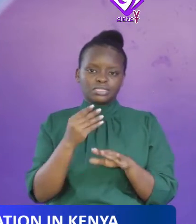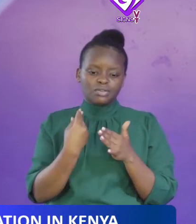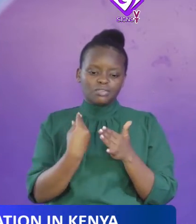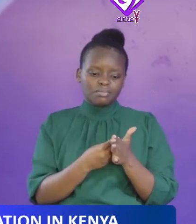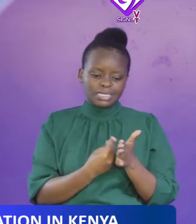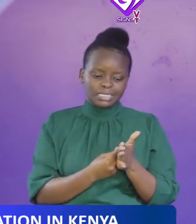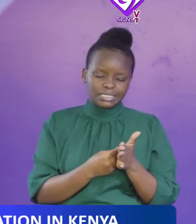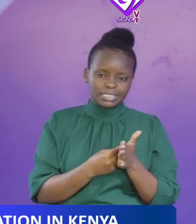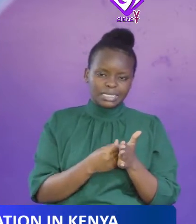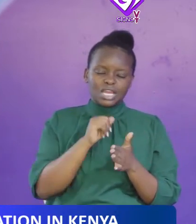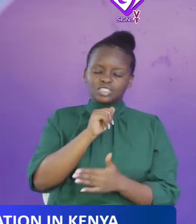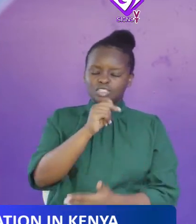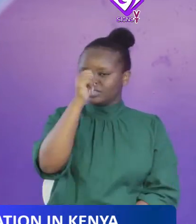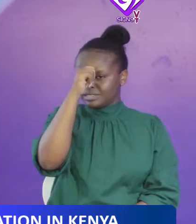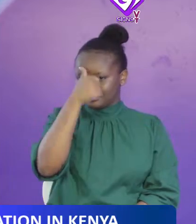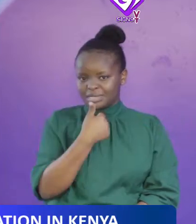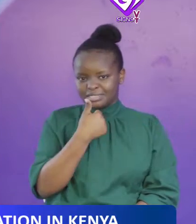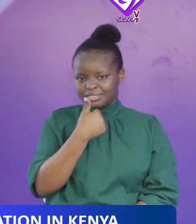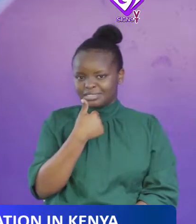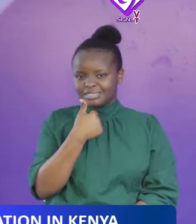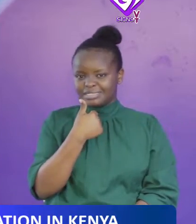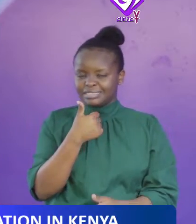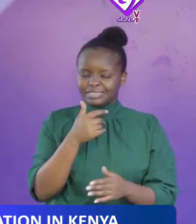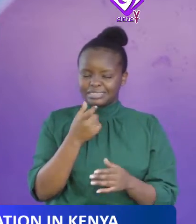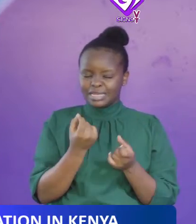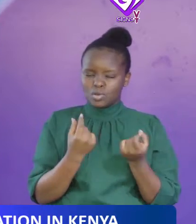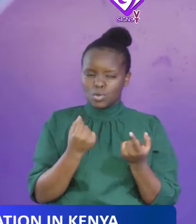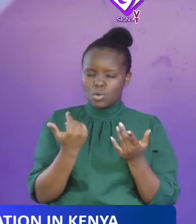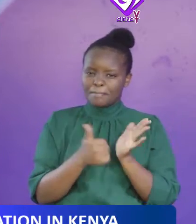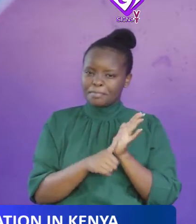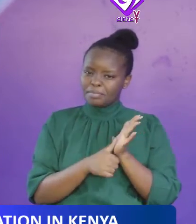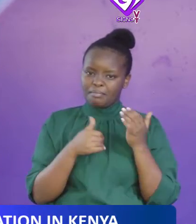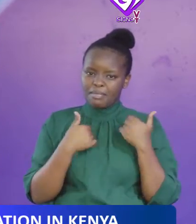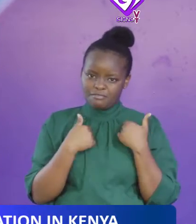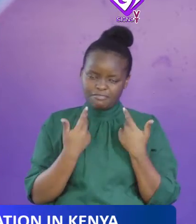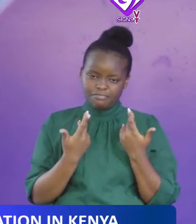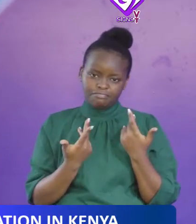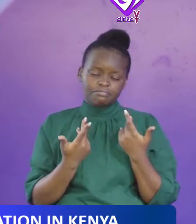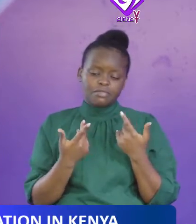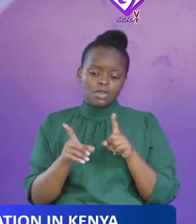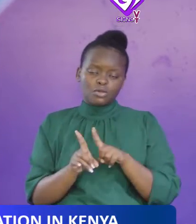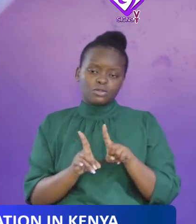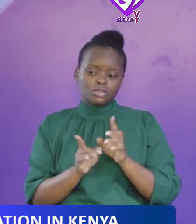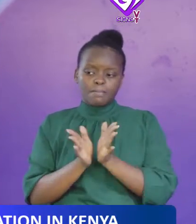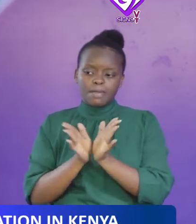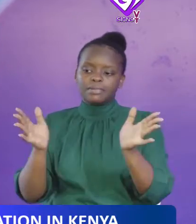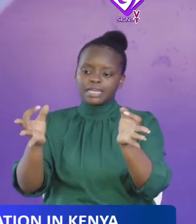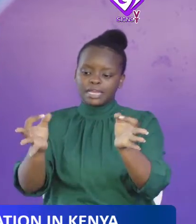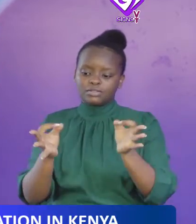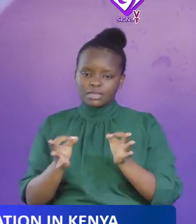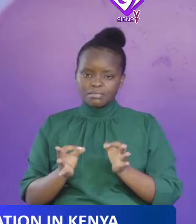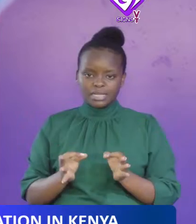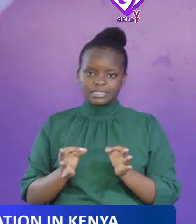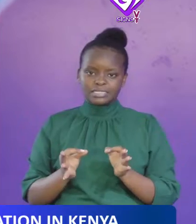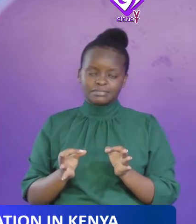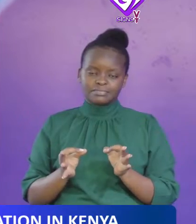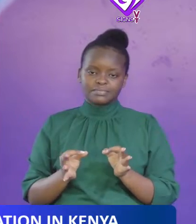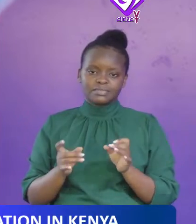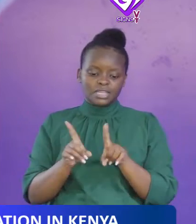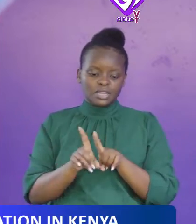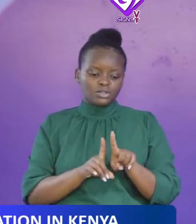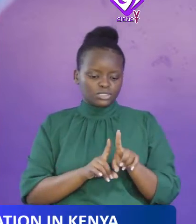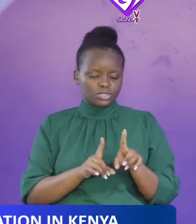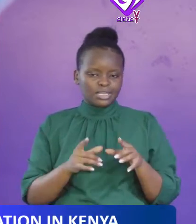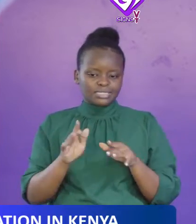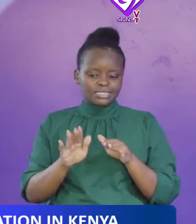is not smart. Yeah. It's a bit skewed, and also public accountability. even the strikes we're having right now,